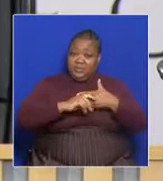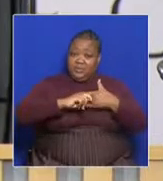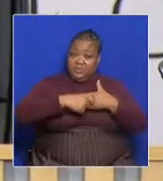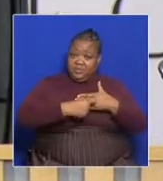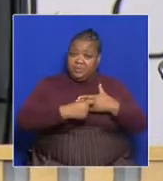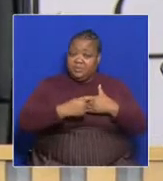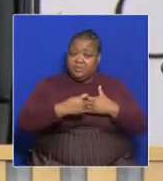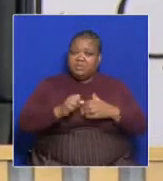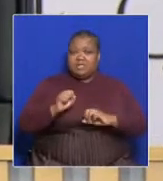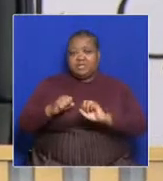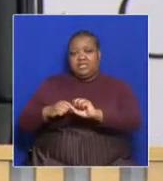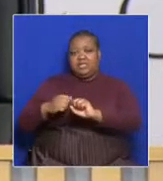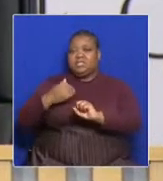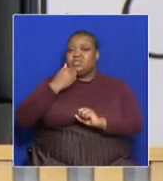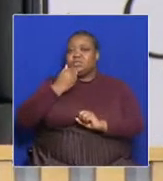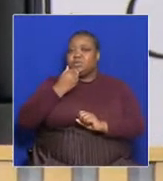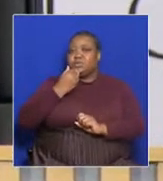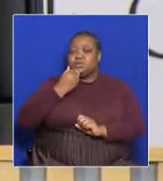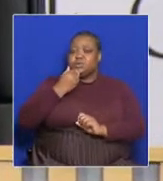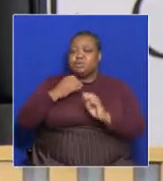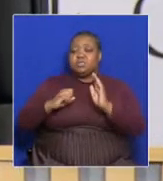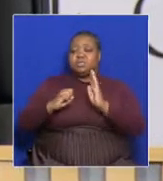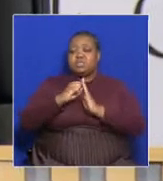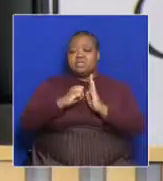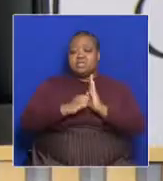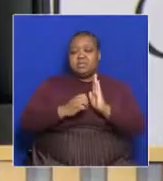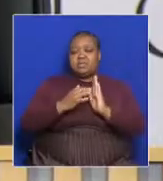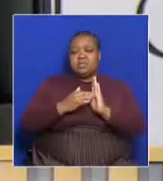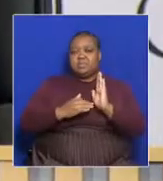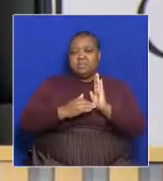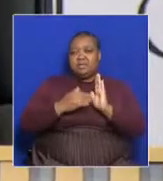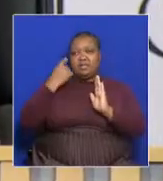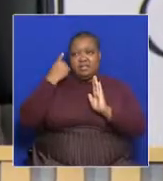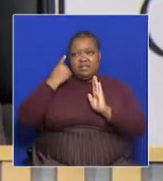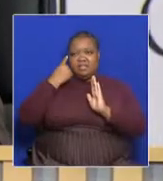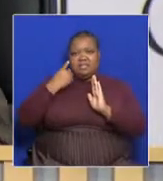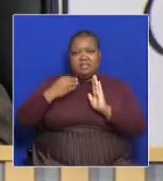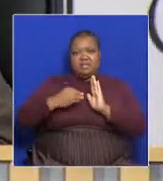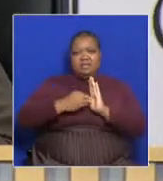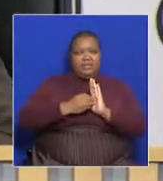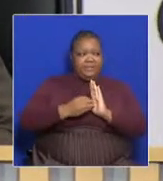My statement will state that. I think I put it somewhere in my statement.